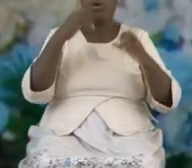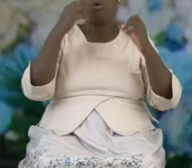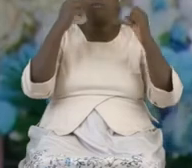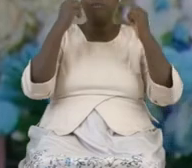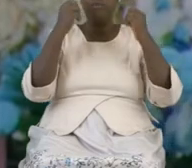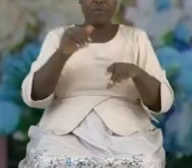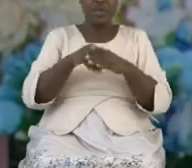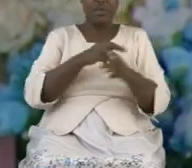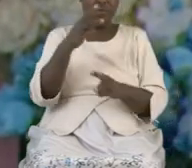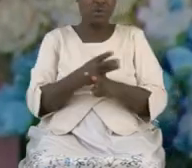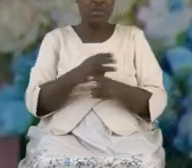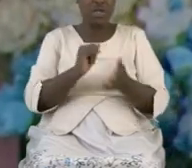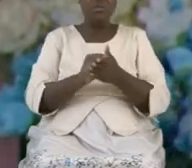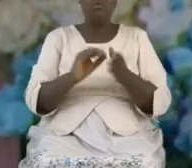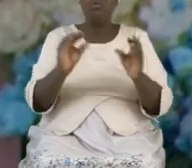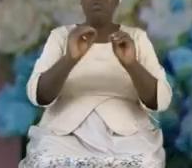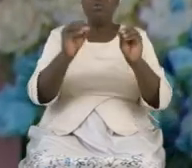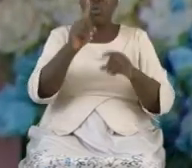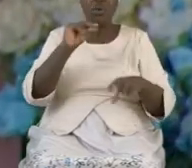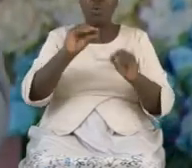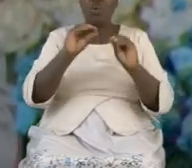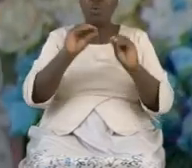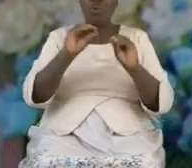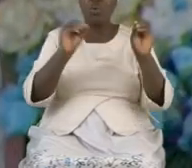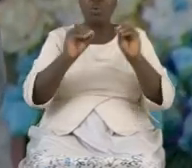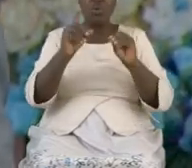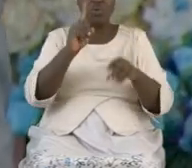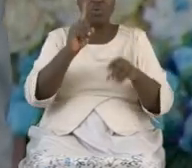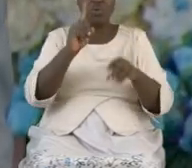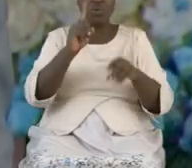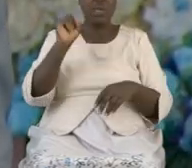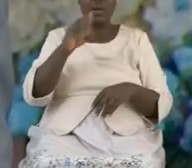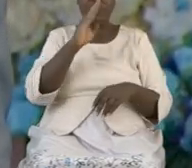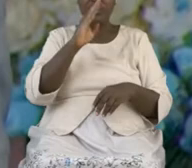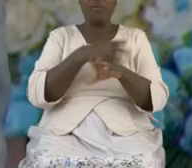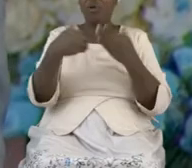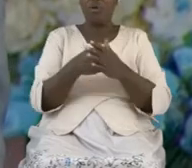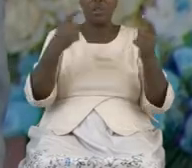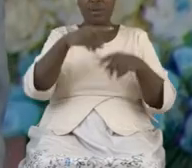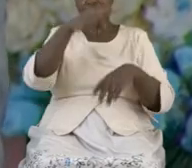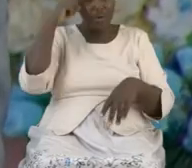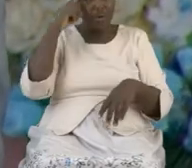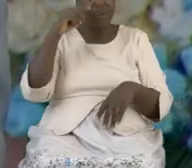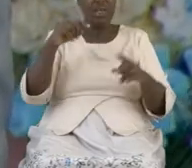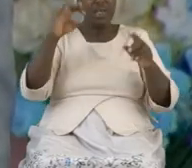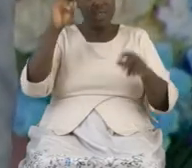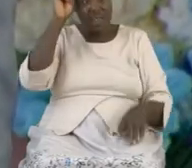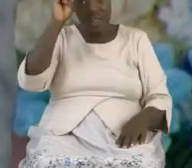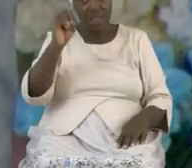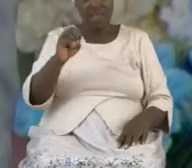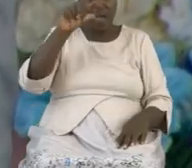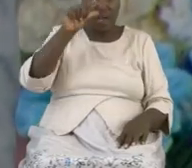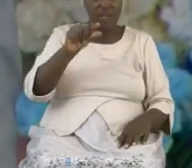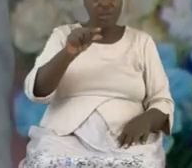say, nobody can be free from all sins because they little self, they are not free from